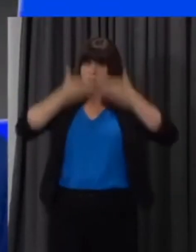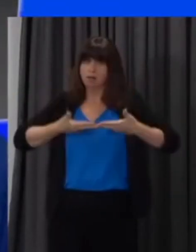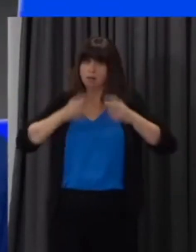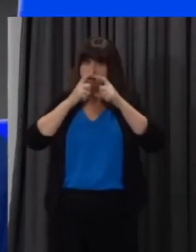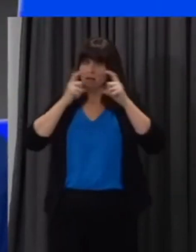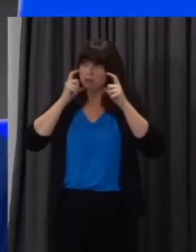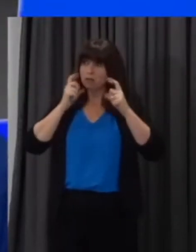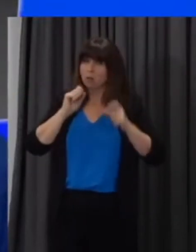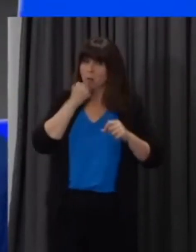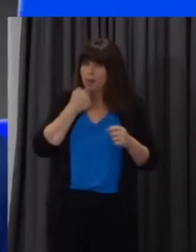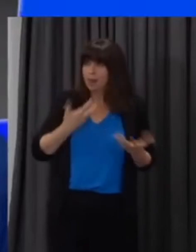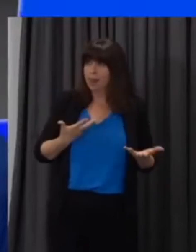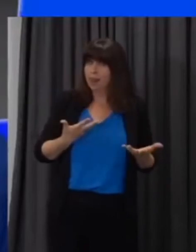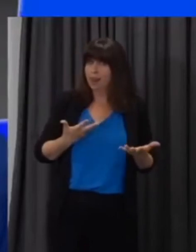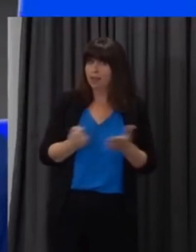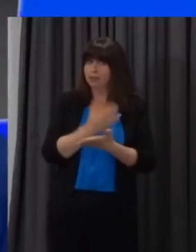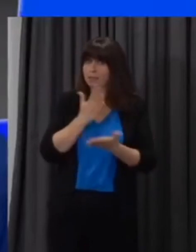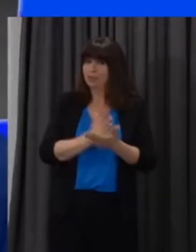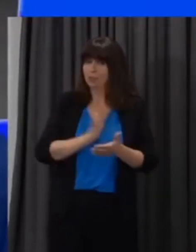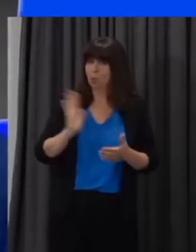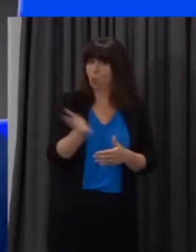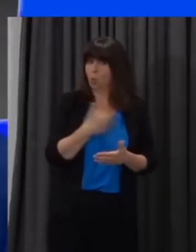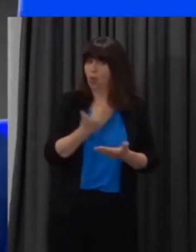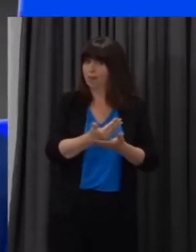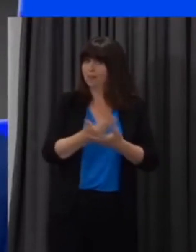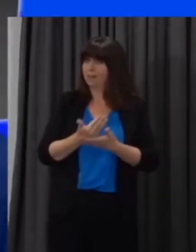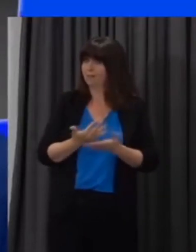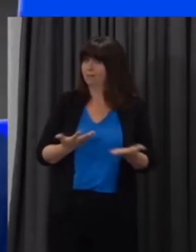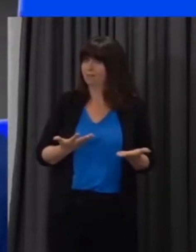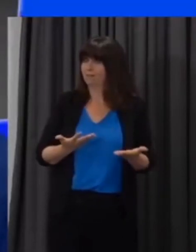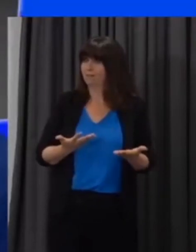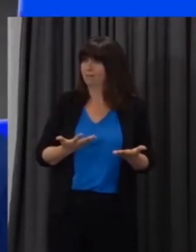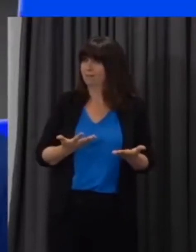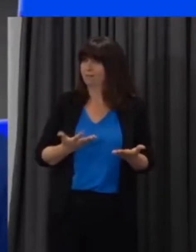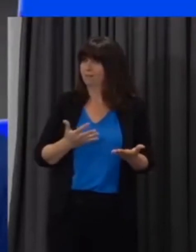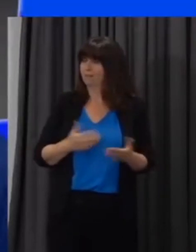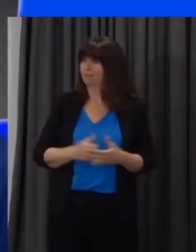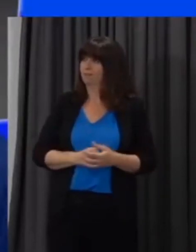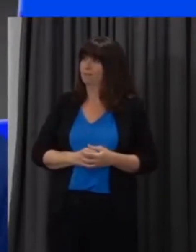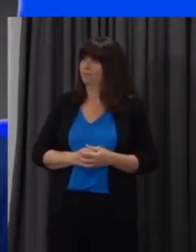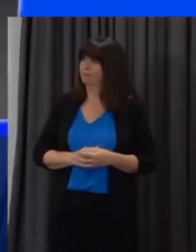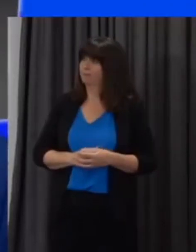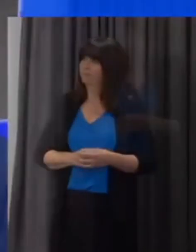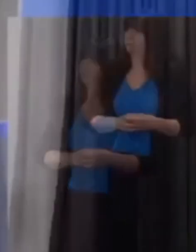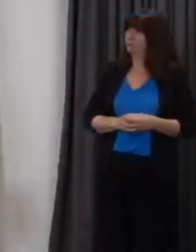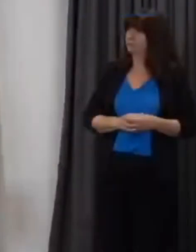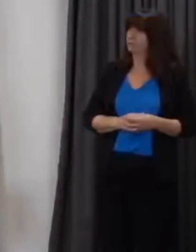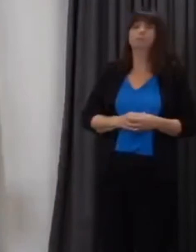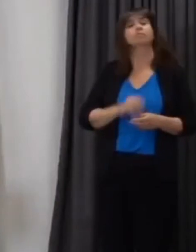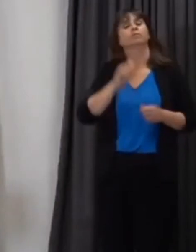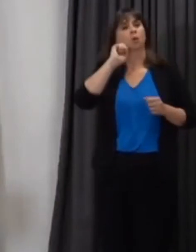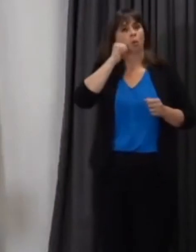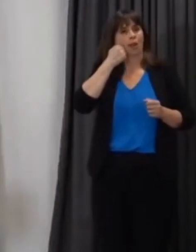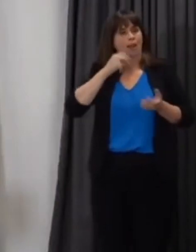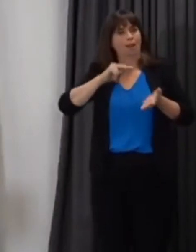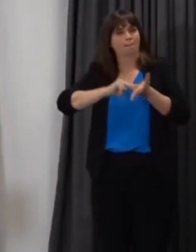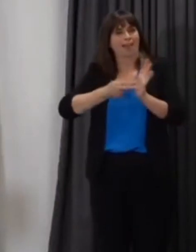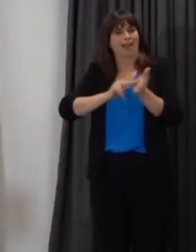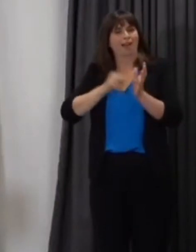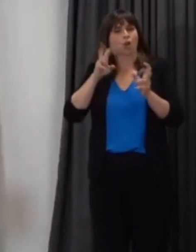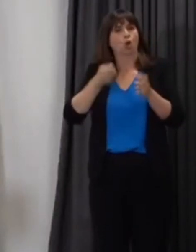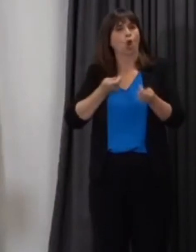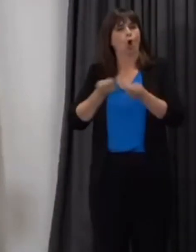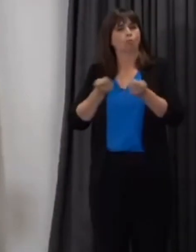as well as their families and pupils and pupils families of course are all safe we will be setting out in our operational